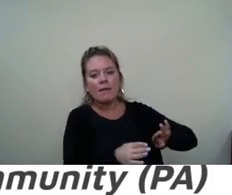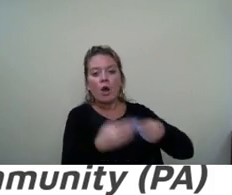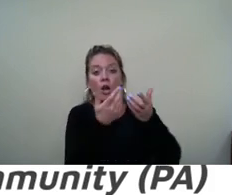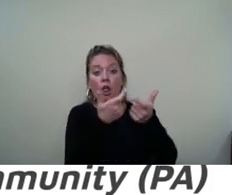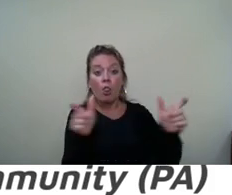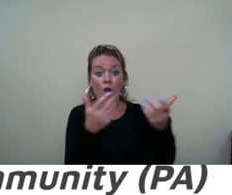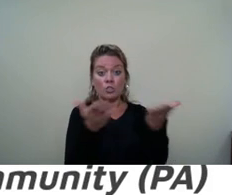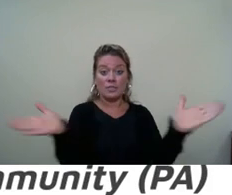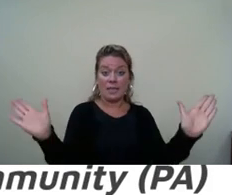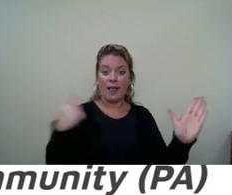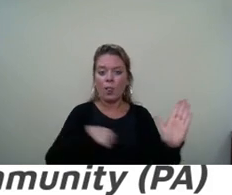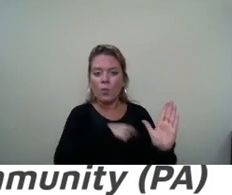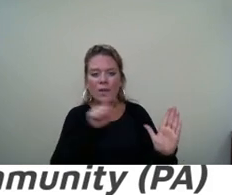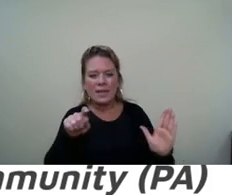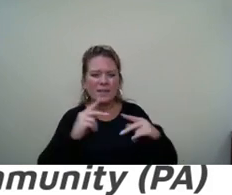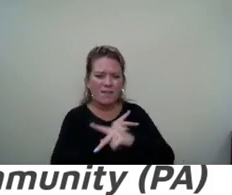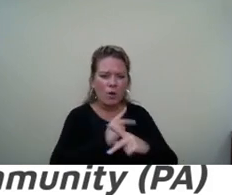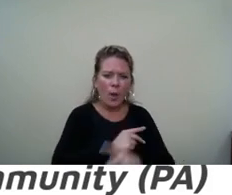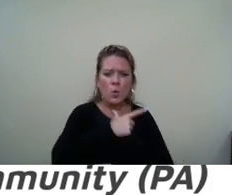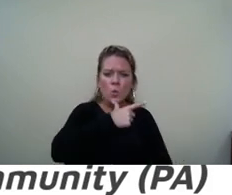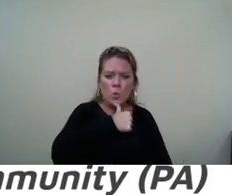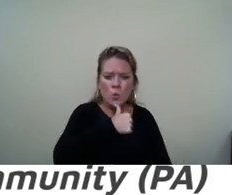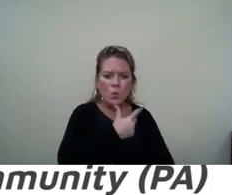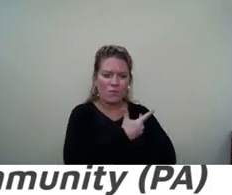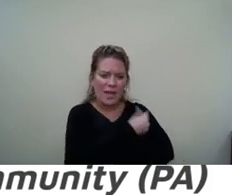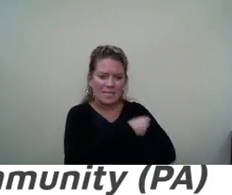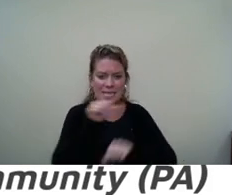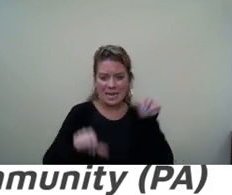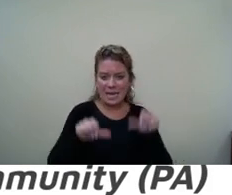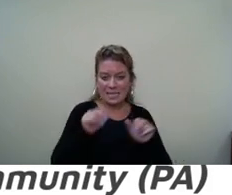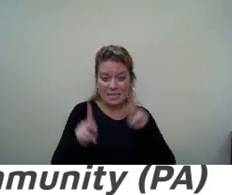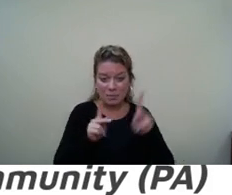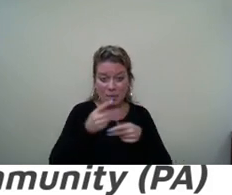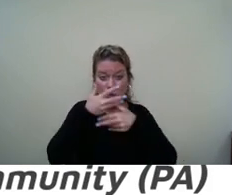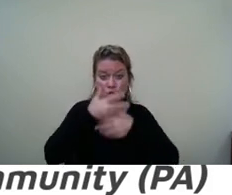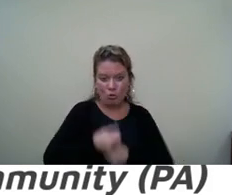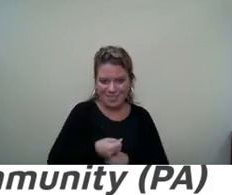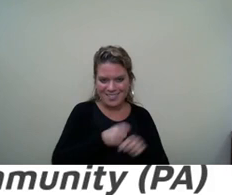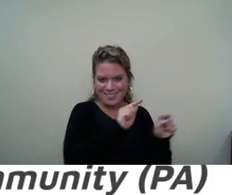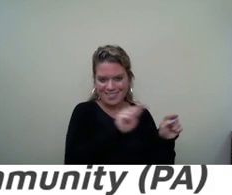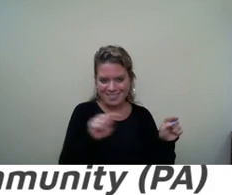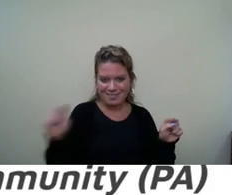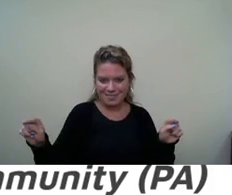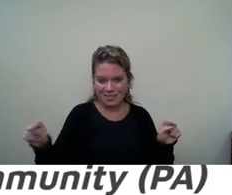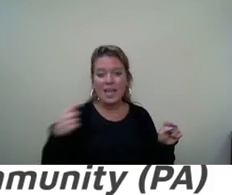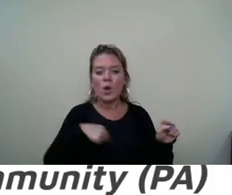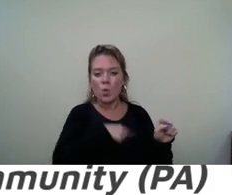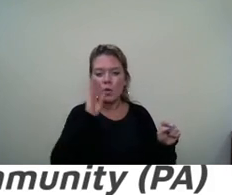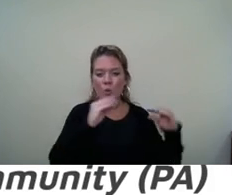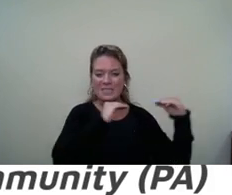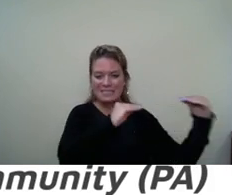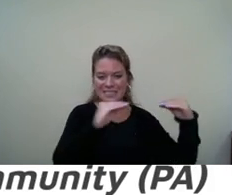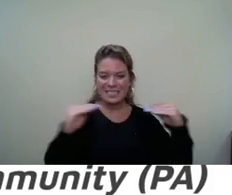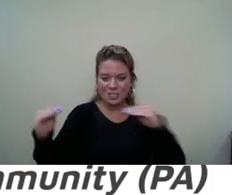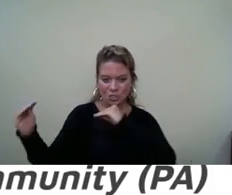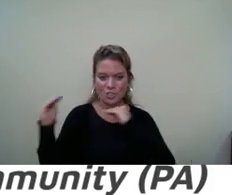is figure out who vaccine hesitant people trust. And we're going to teach these sources, these